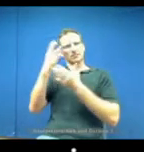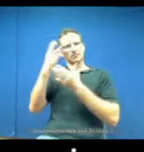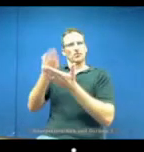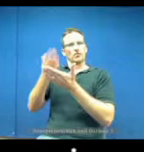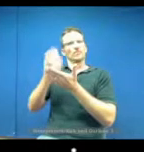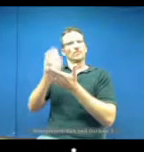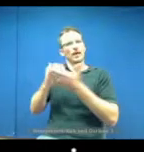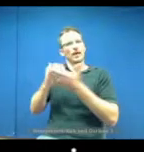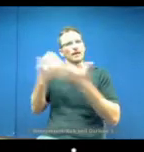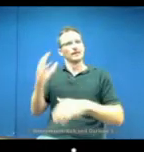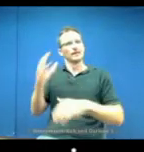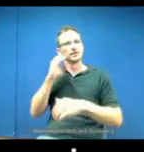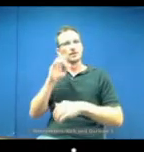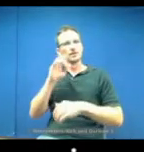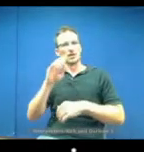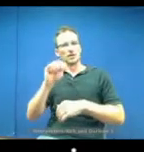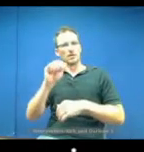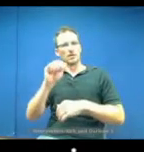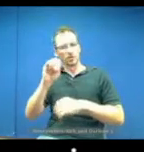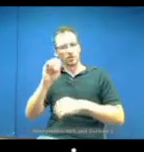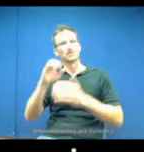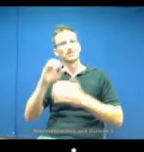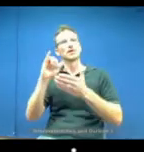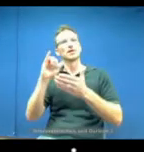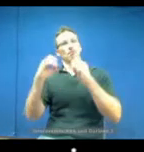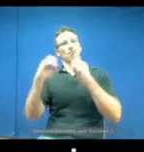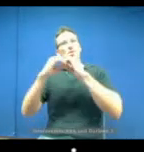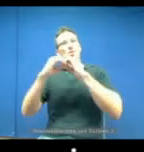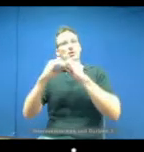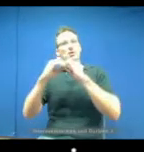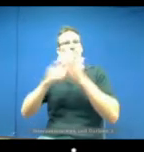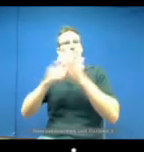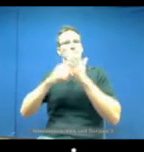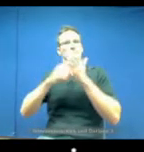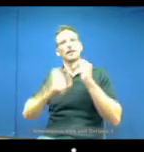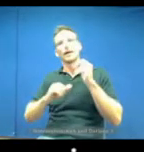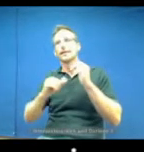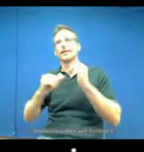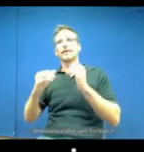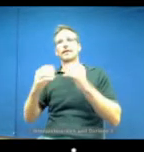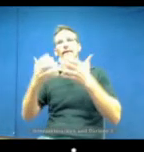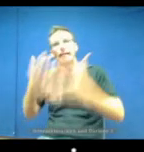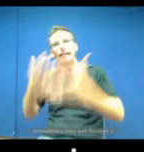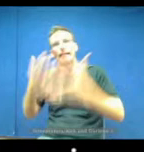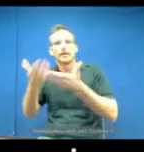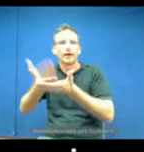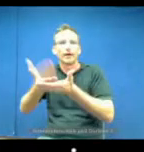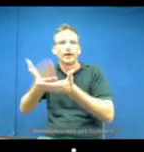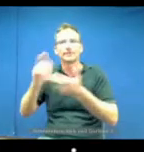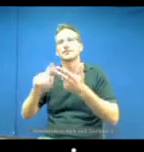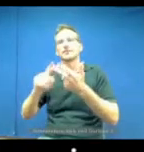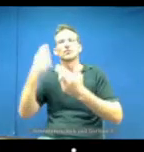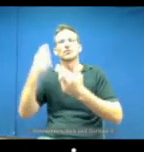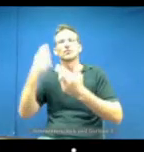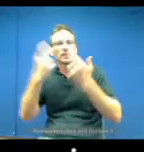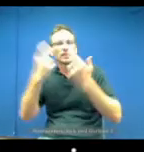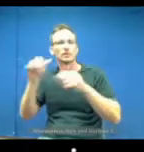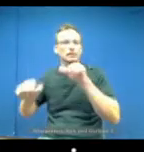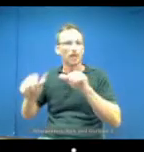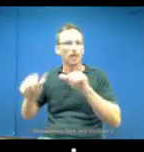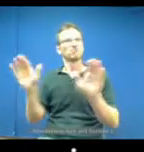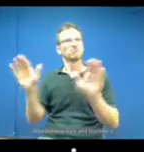preponderance of the evidence or reasonable doubt or some of the other standards of proof or burdens of proof that you've heard of.